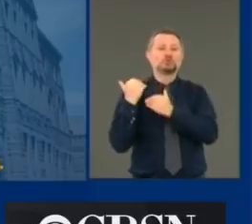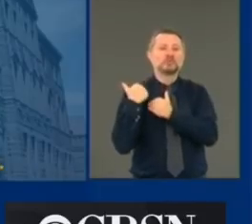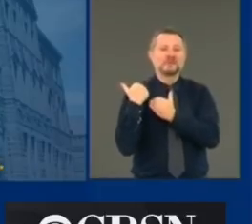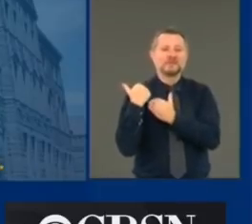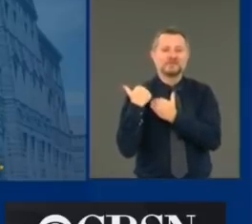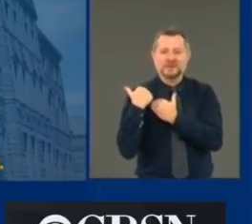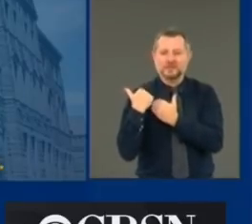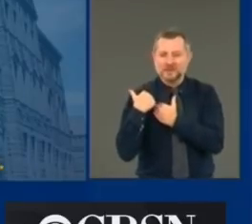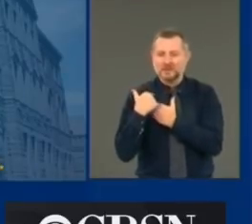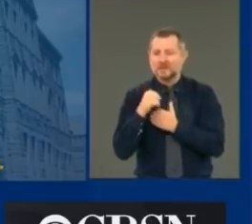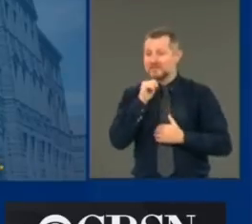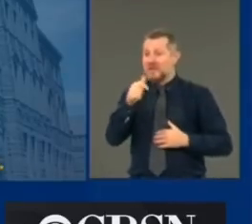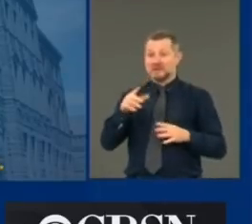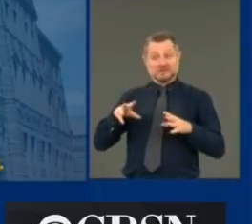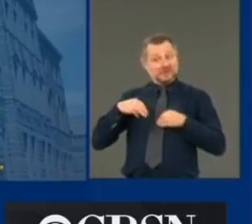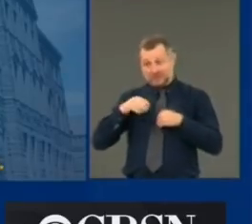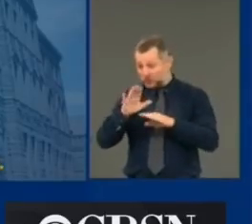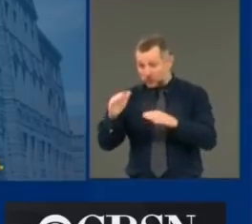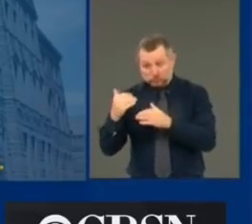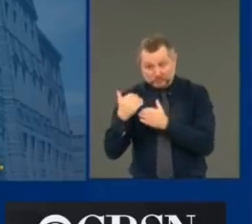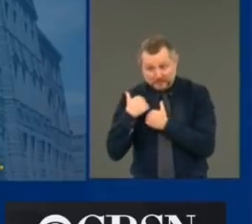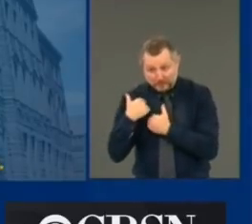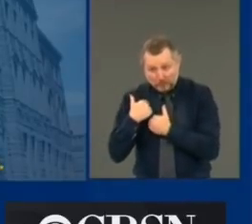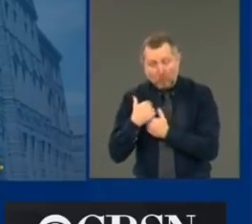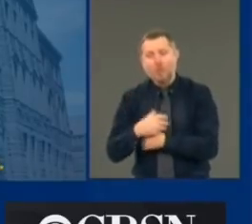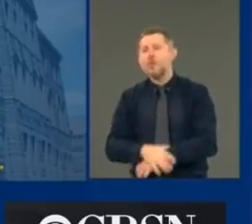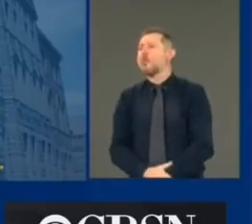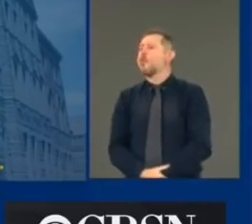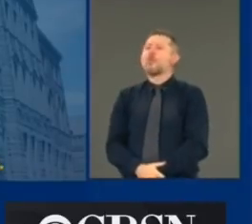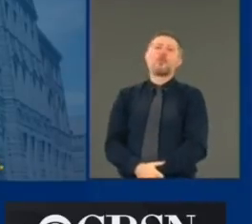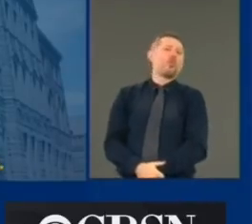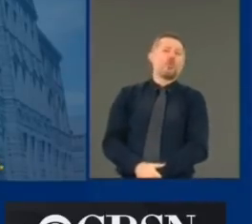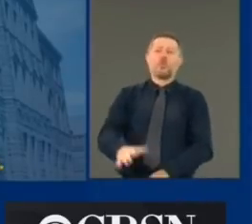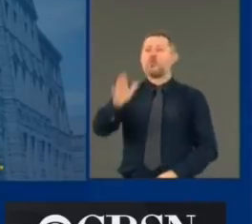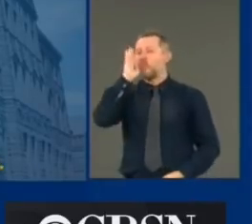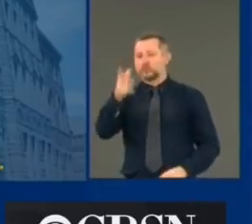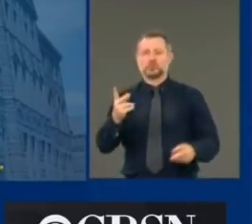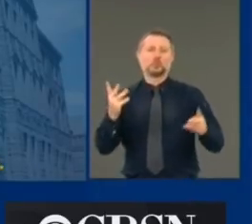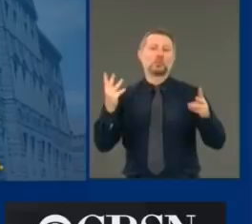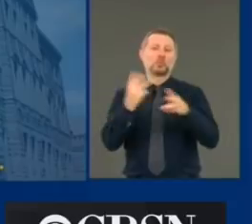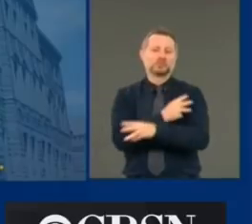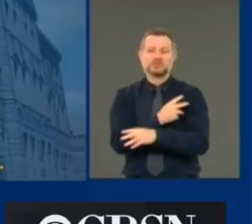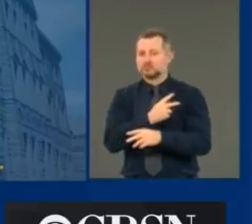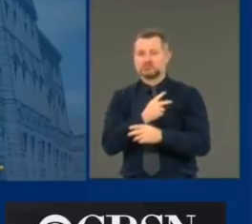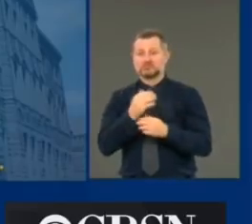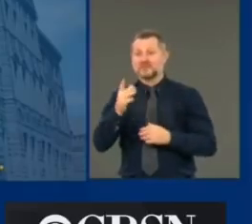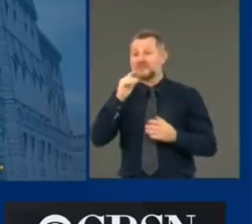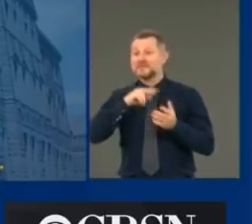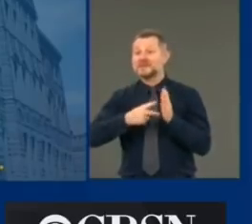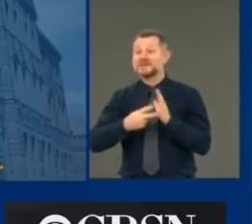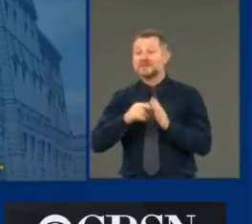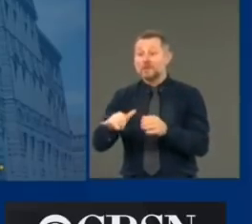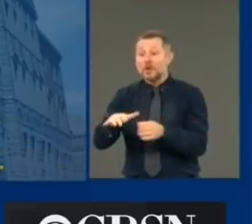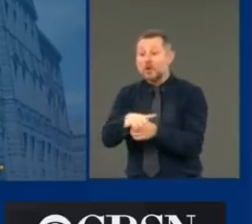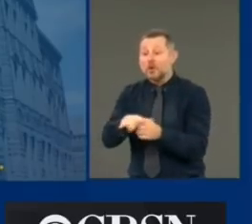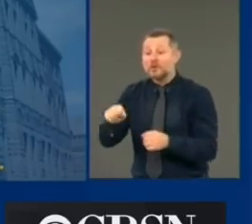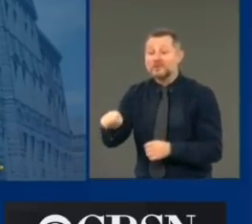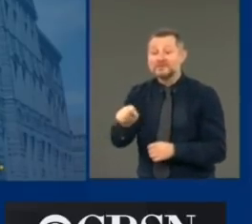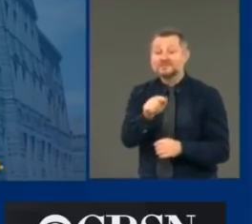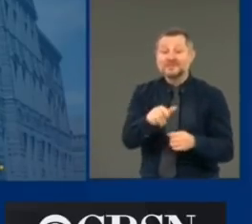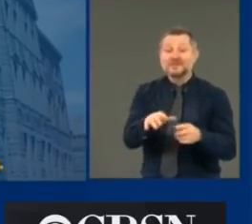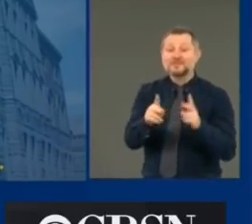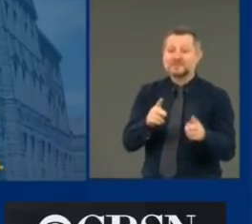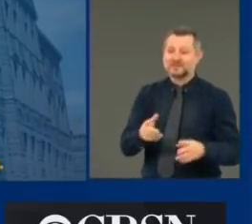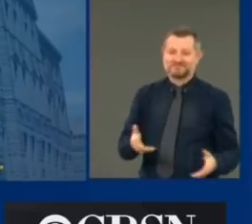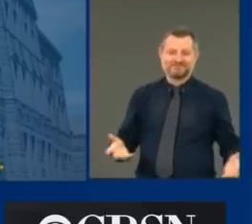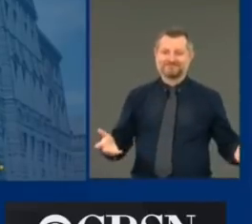job, then they're going to have a really unpopular task, which is explaining to their local community